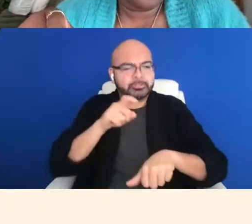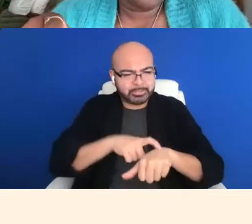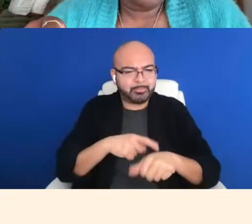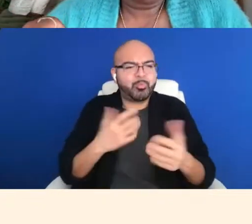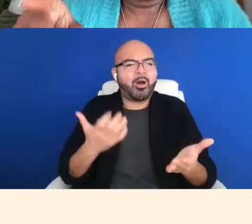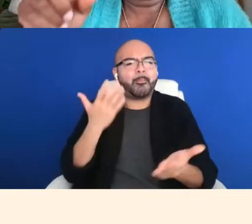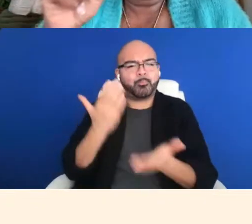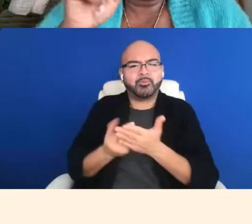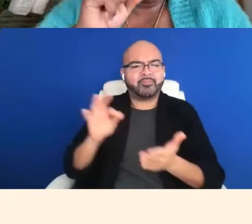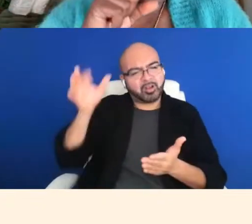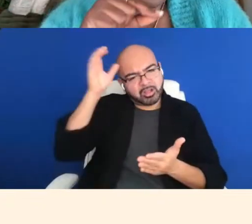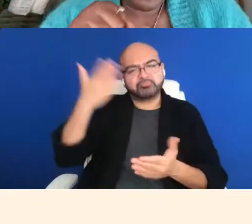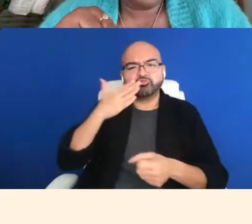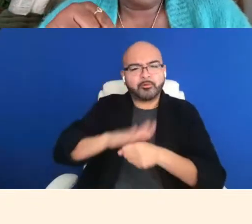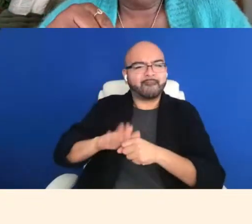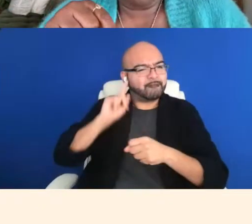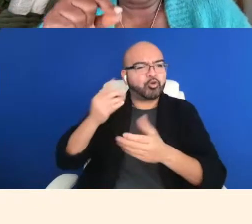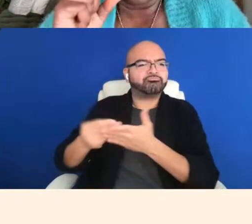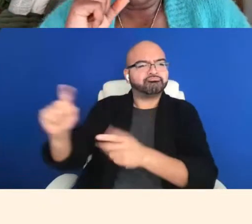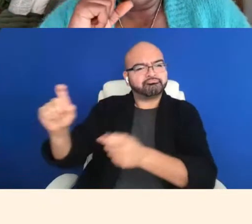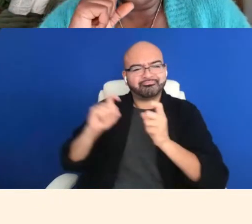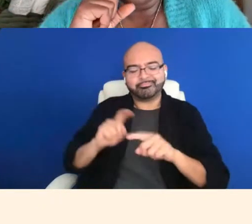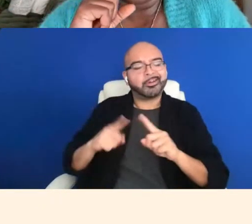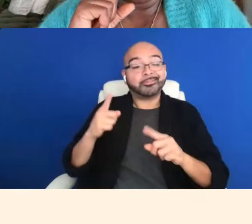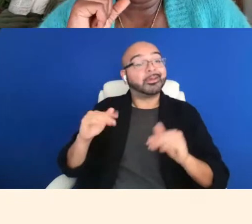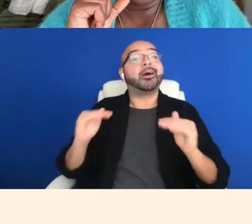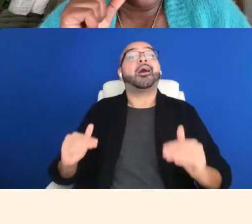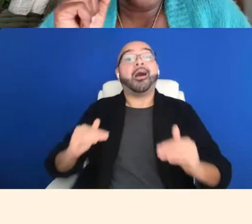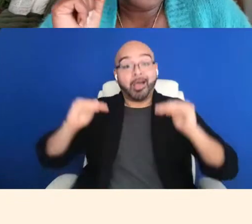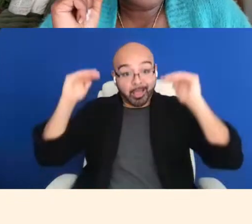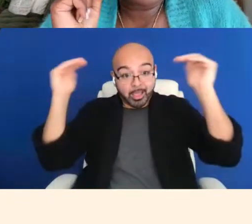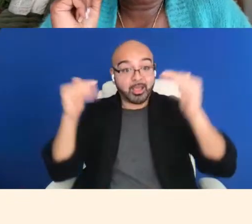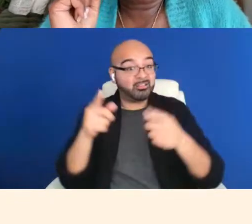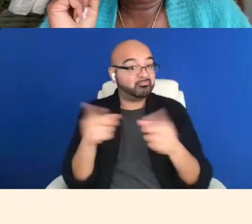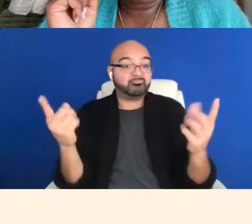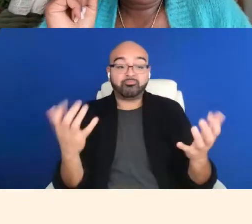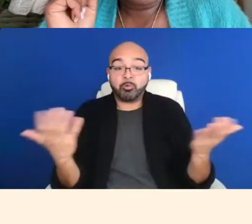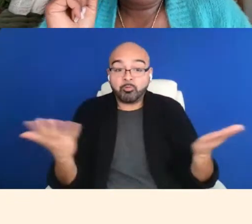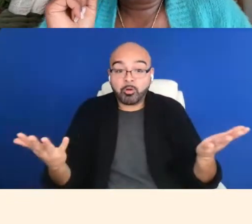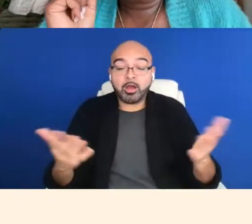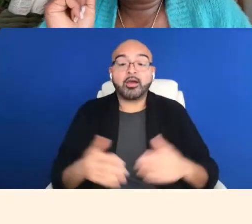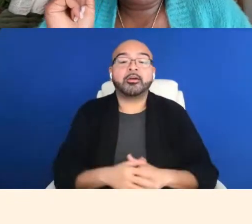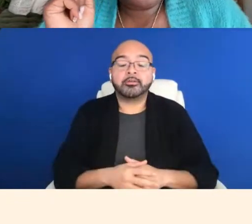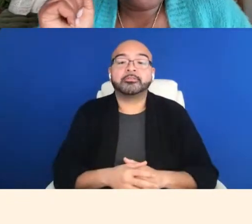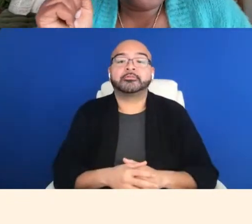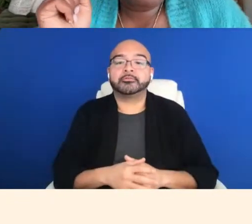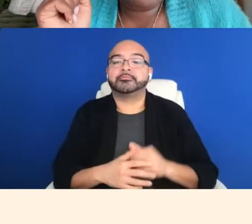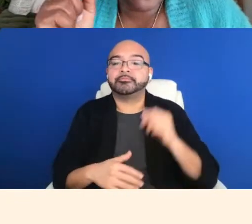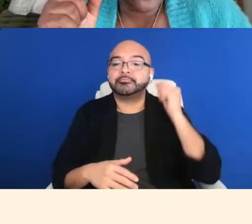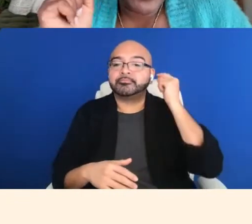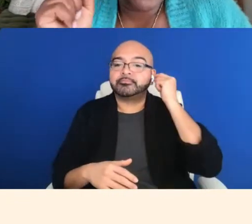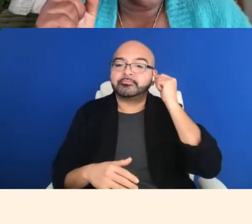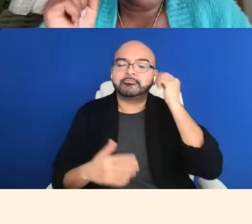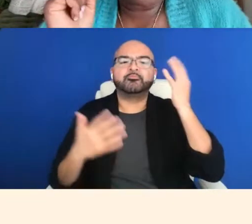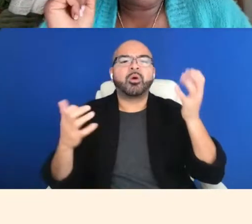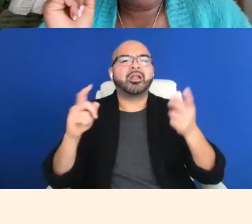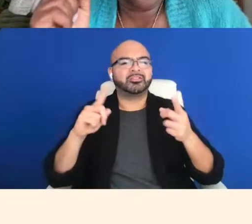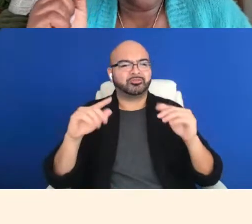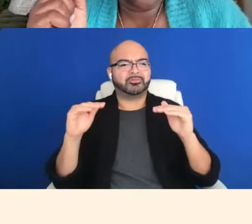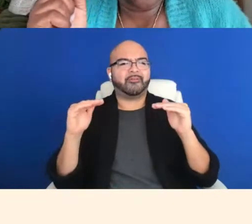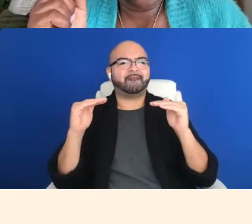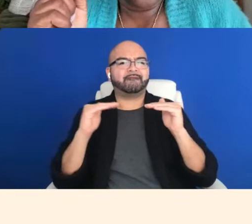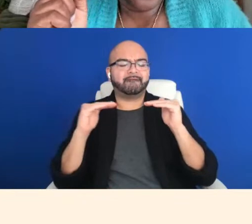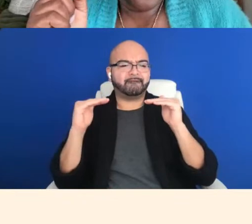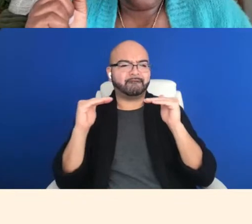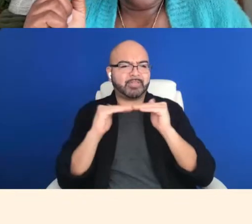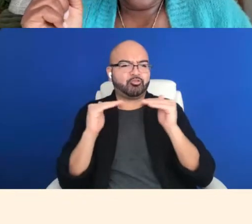concept would do, when we moved to the next level, what they insisted is that we needed a fairly weighty asset on our